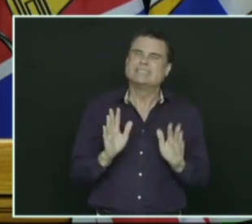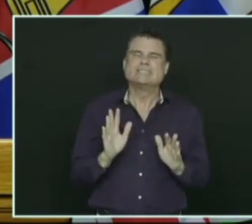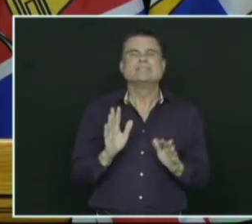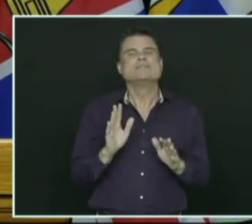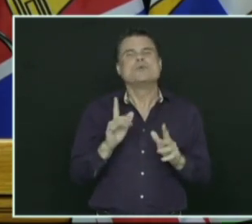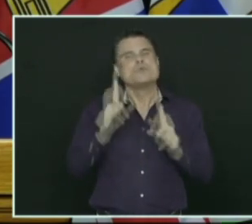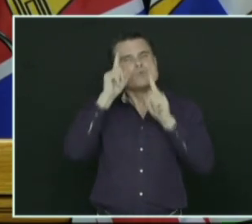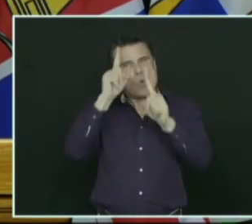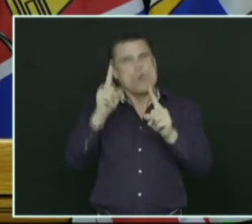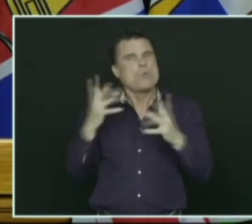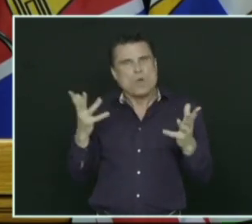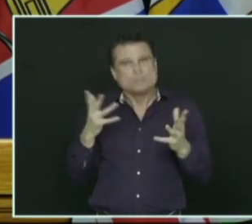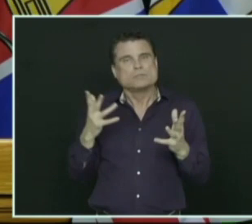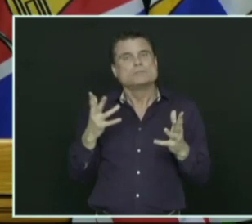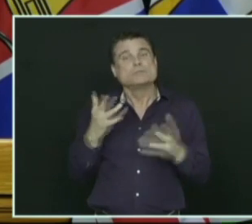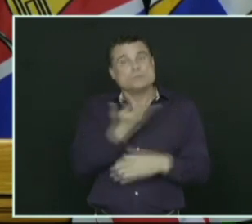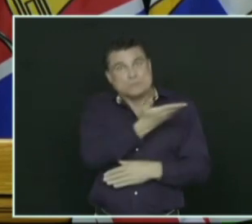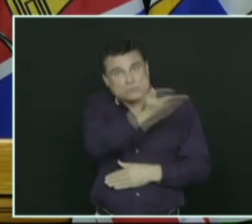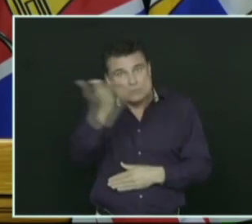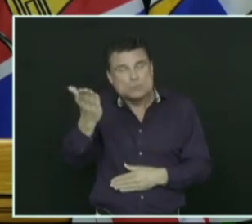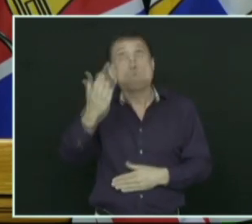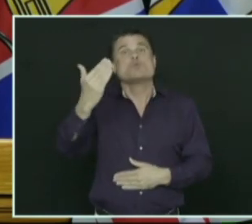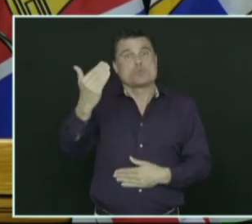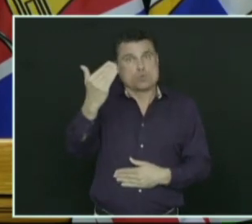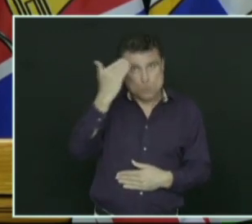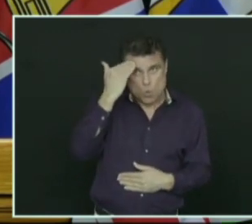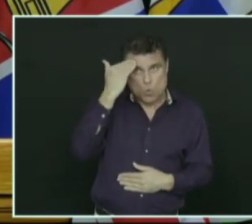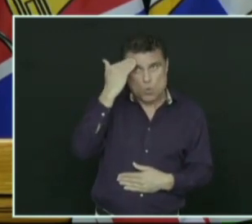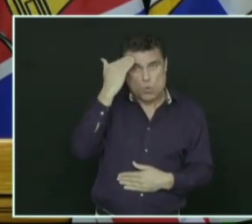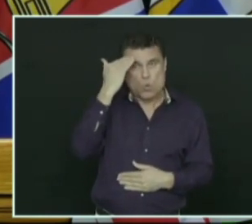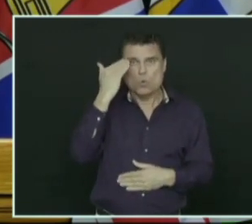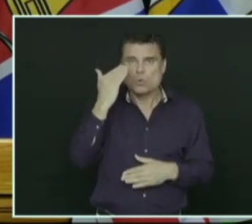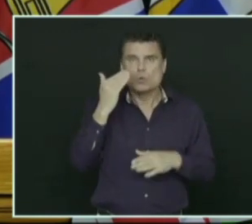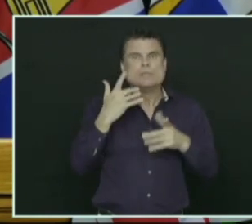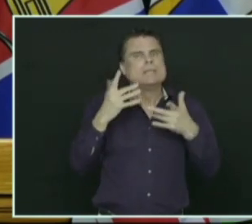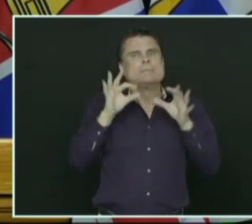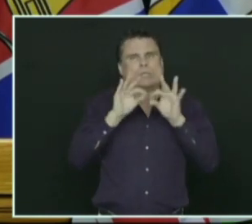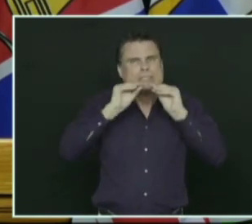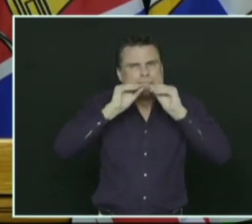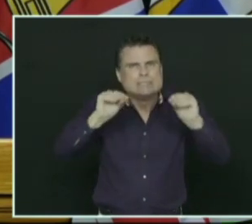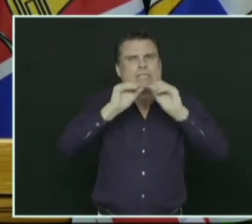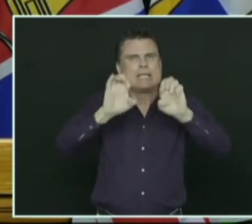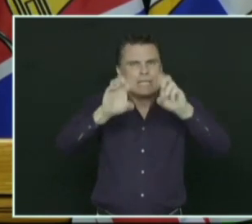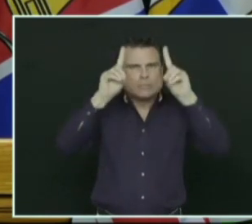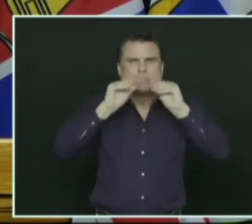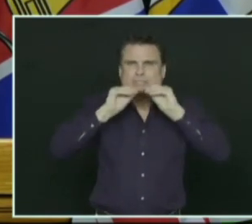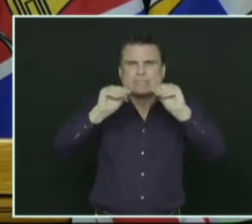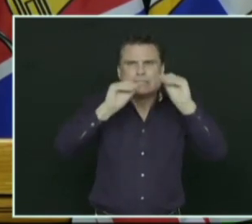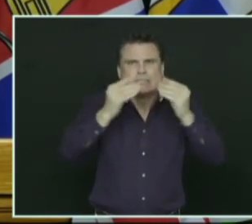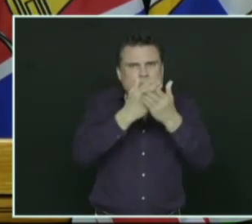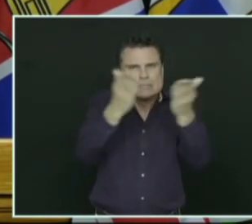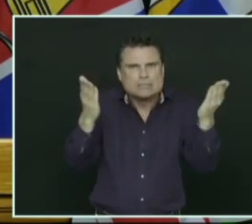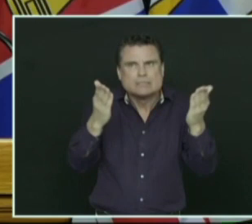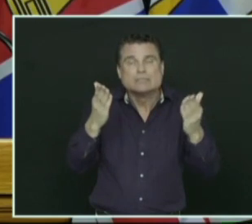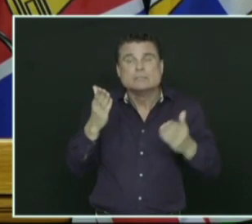So what we are trying to do for all of the outbreaks that we have and for all long-term care facility is put in those